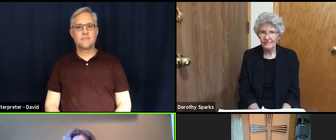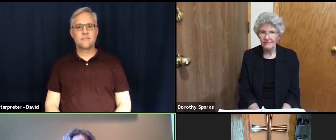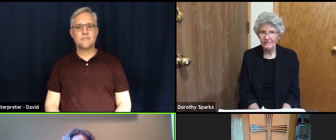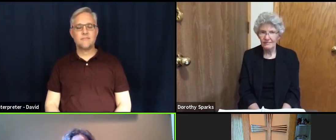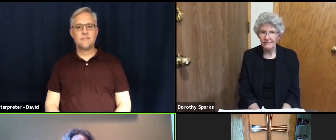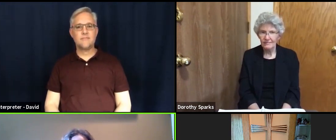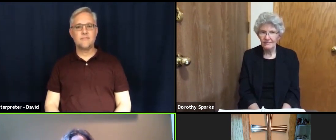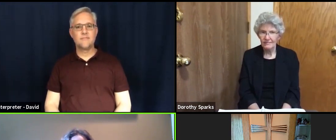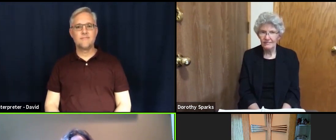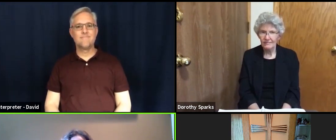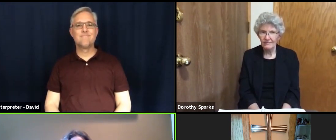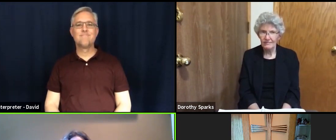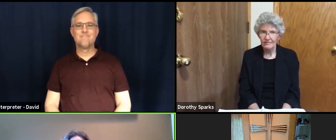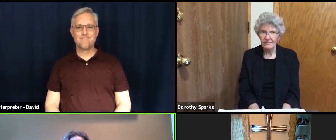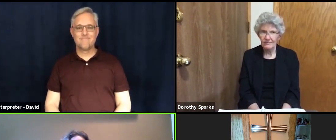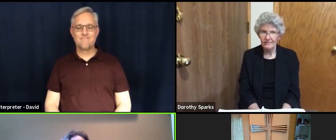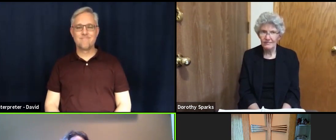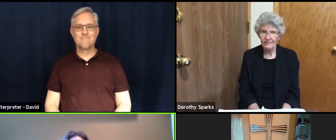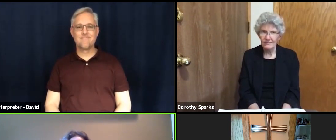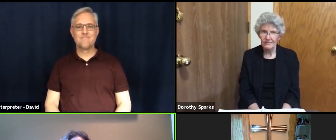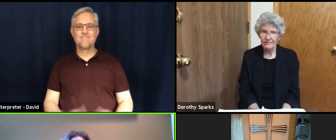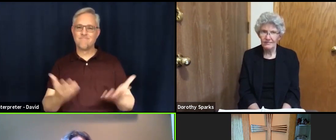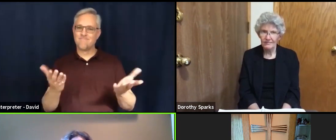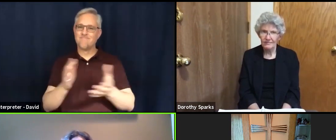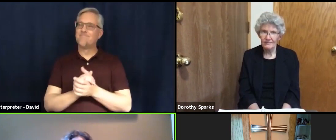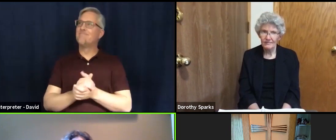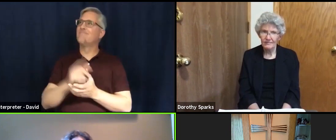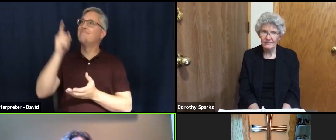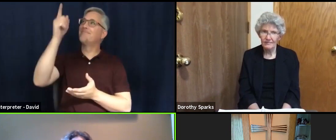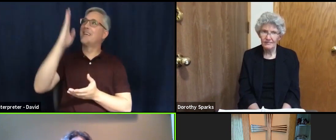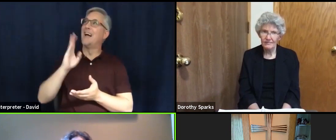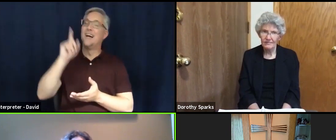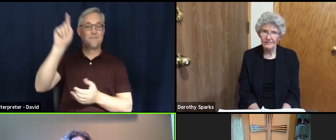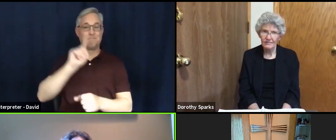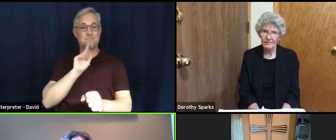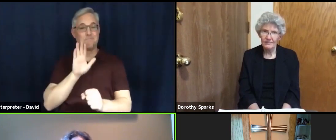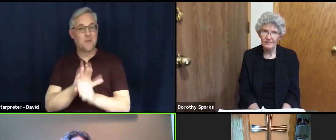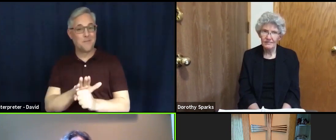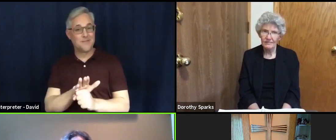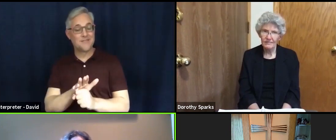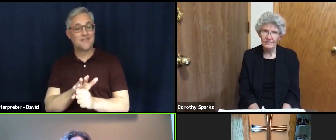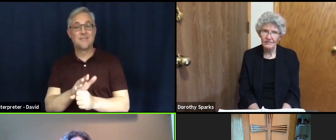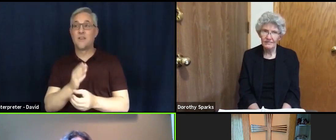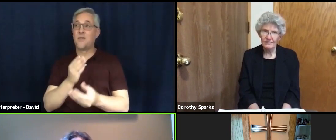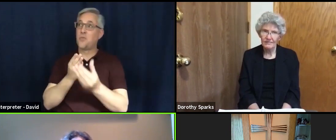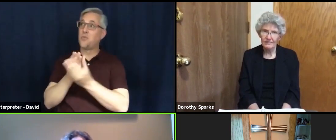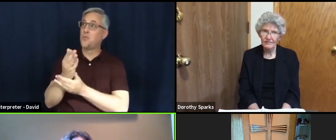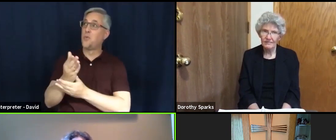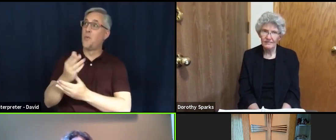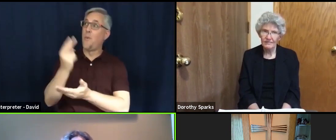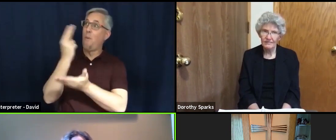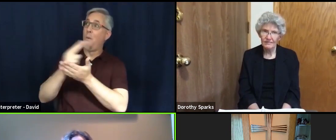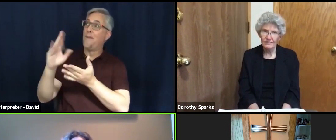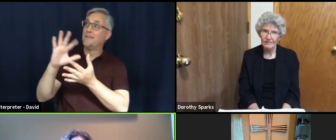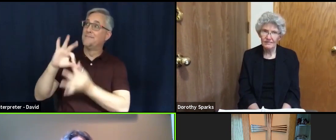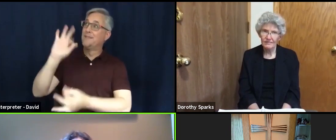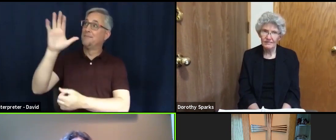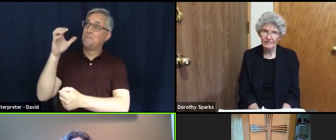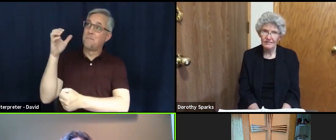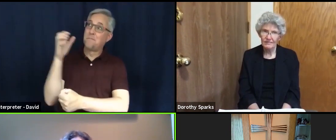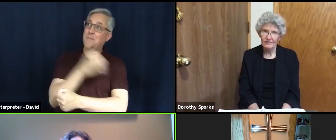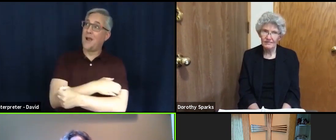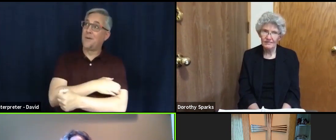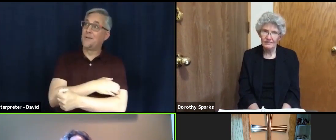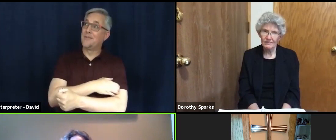And still, God promises through the power of the Holy Spirit to come and work with us, to work